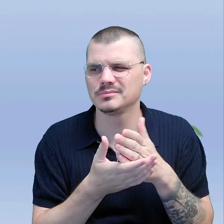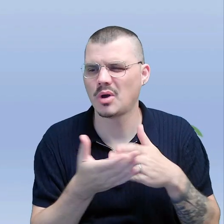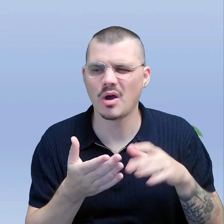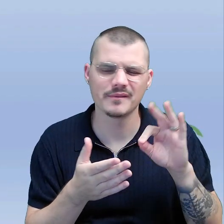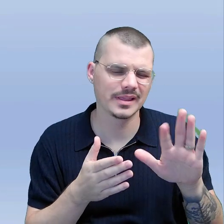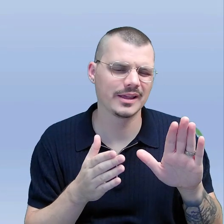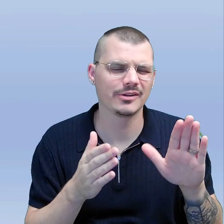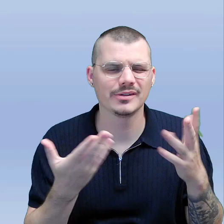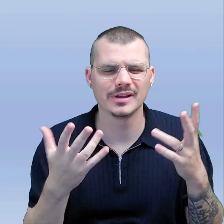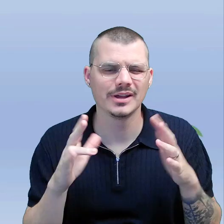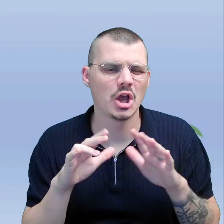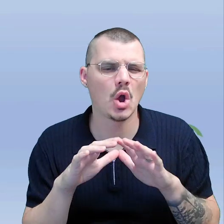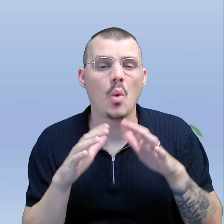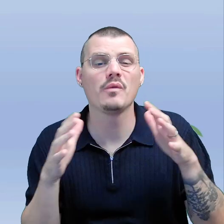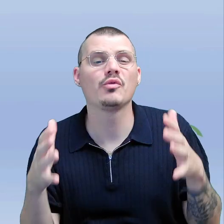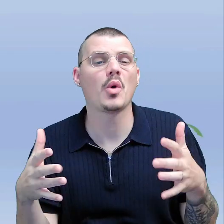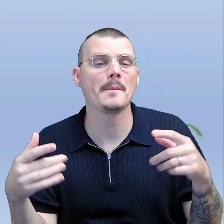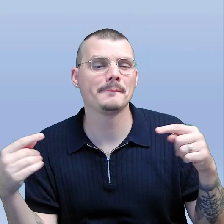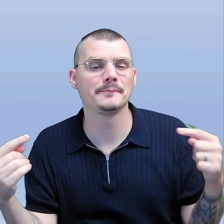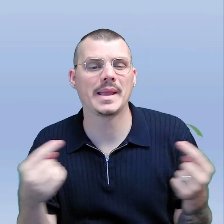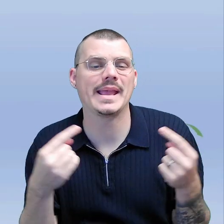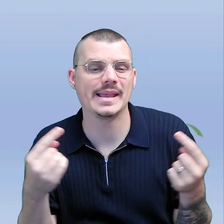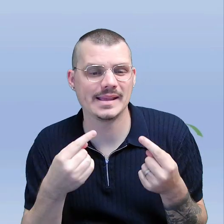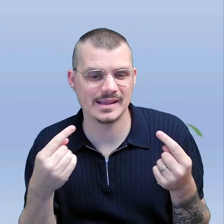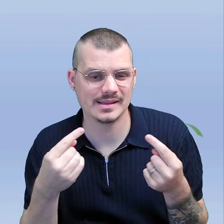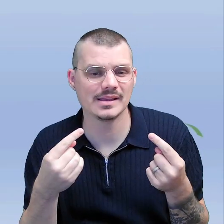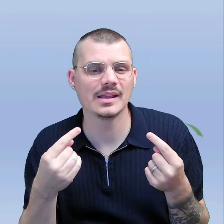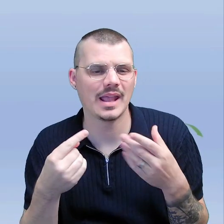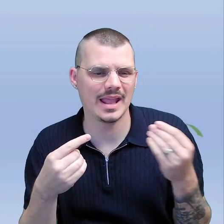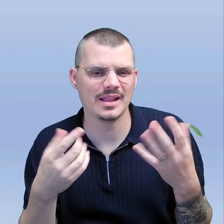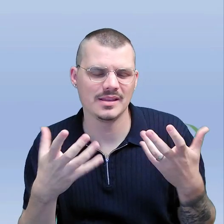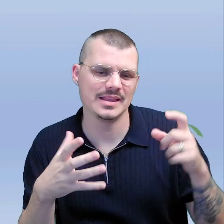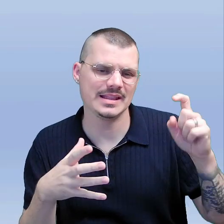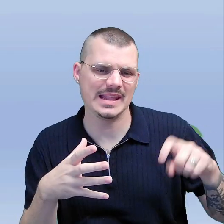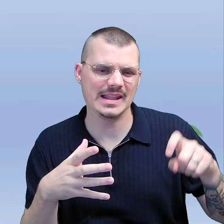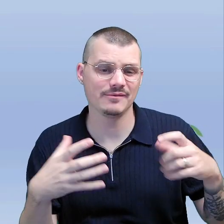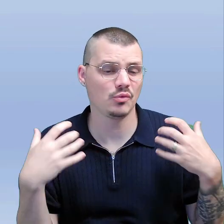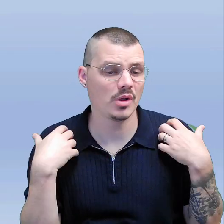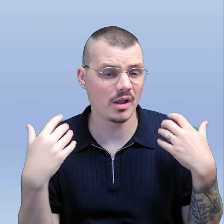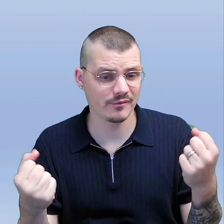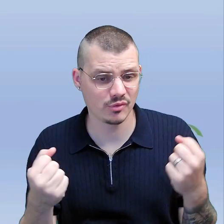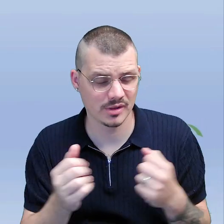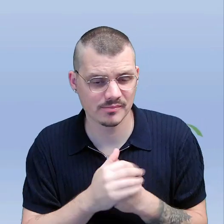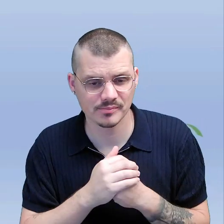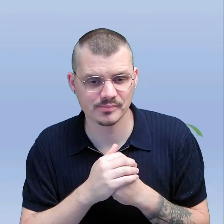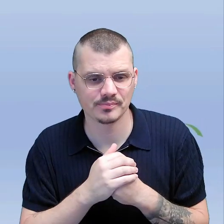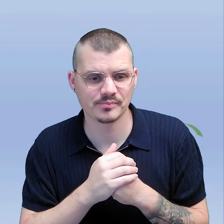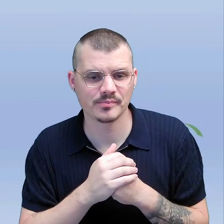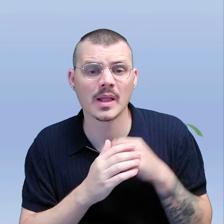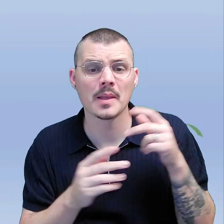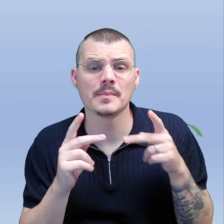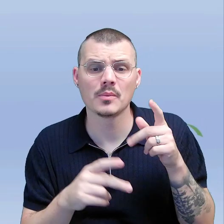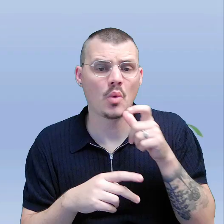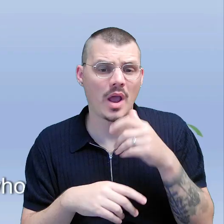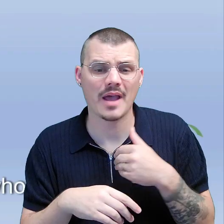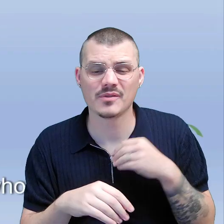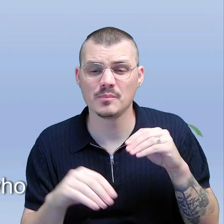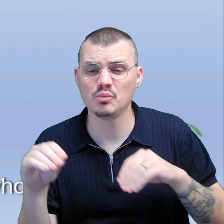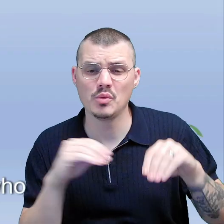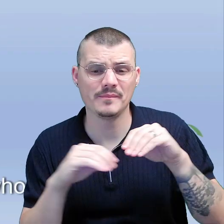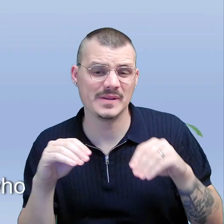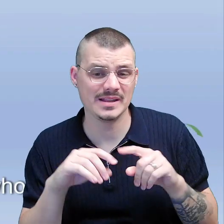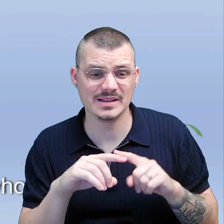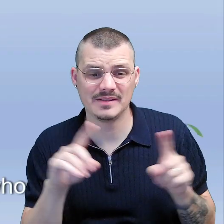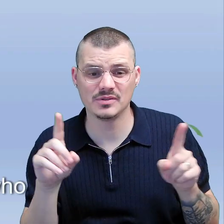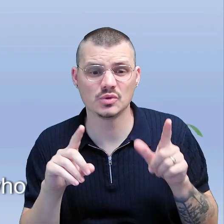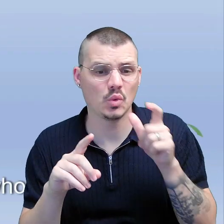as part of their overall pain and need for recovery. People who